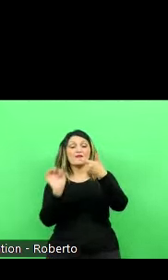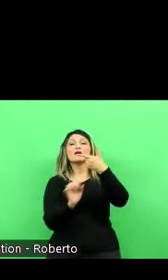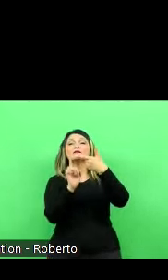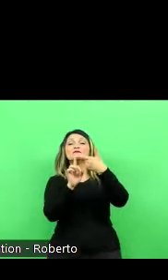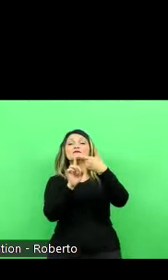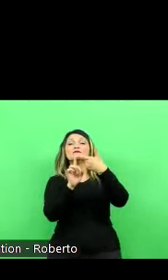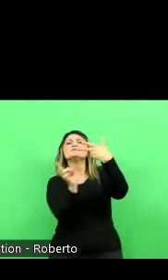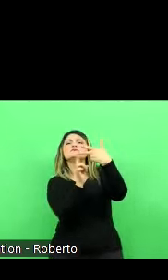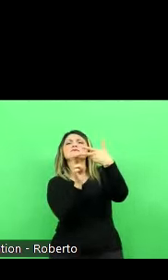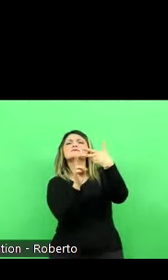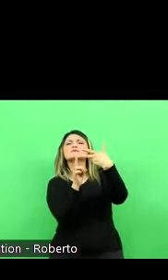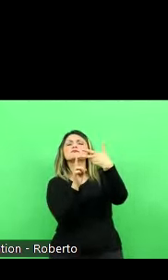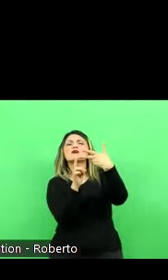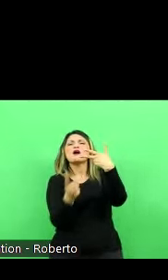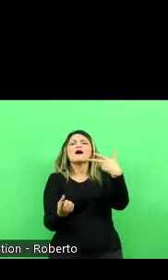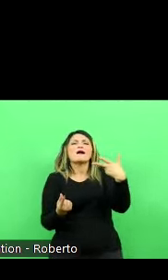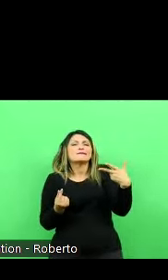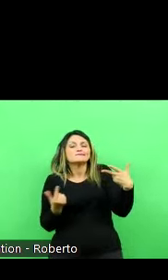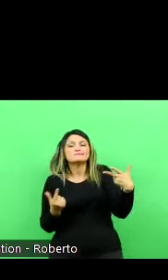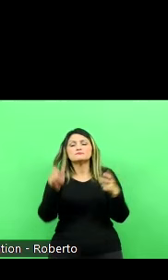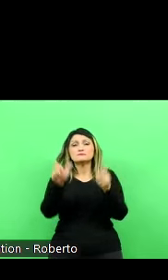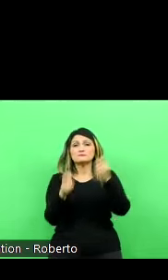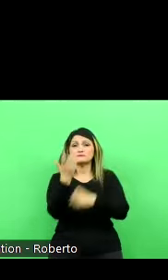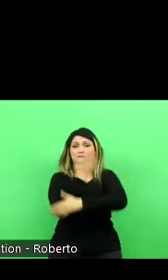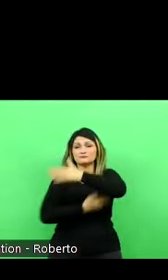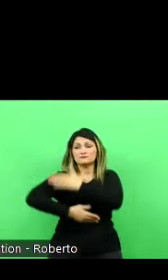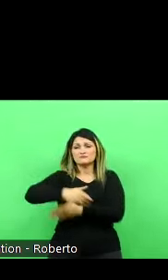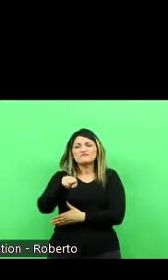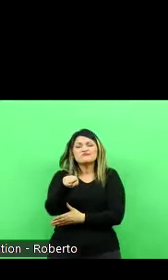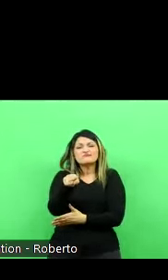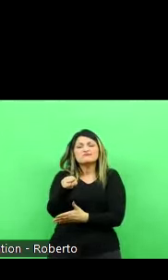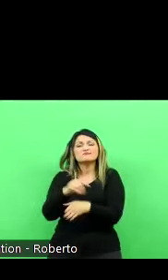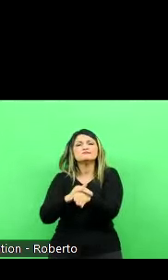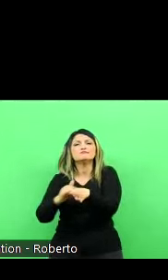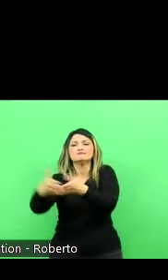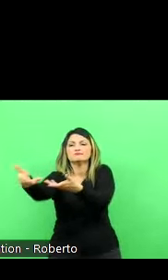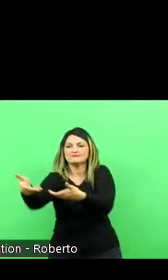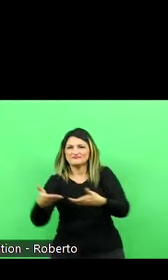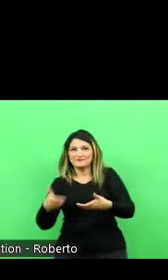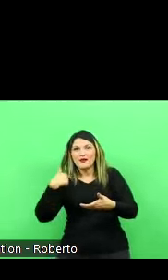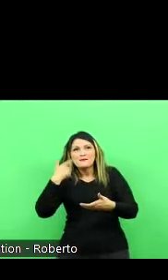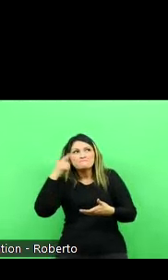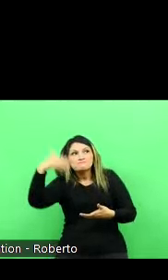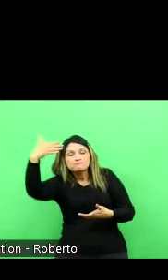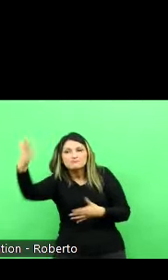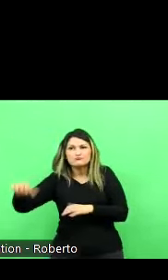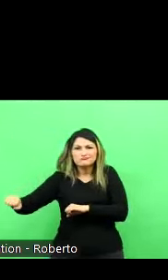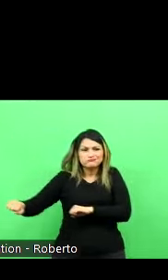preparedness, such as drills and trainings for people with disability and their